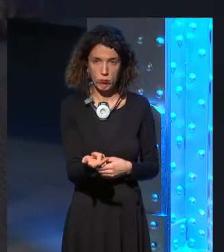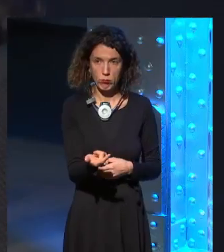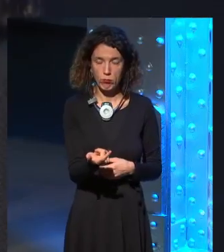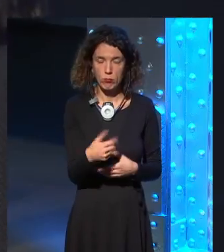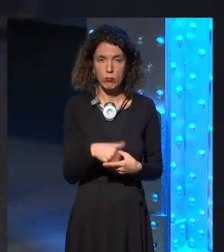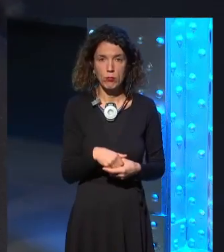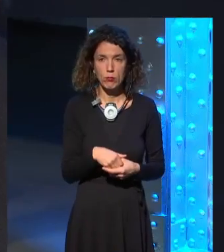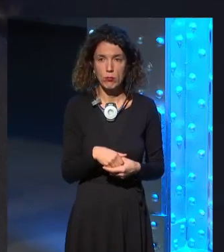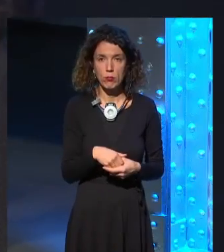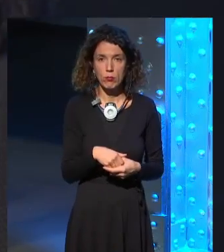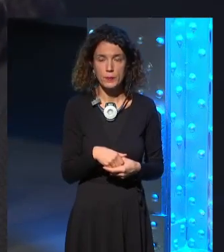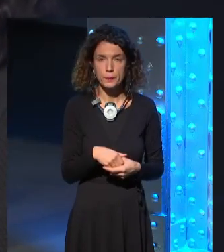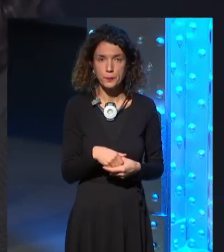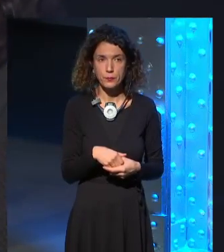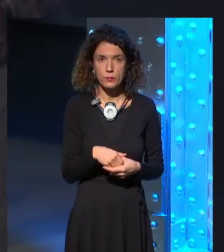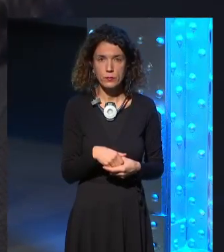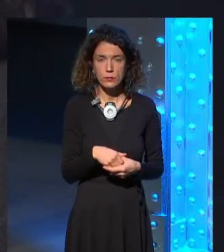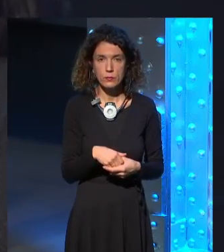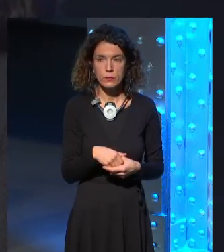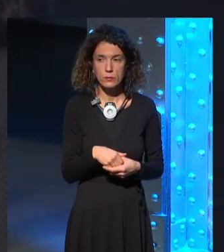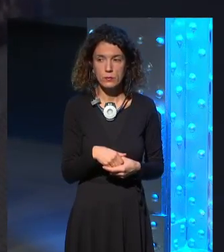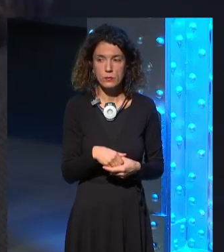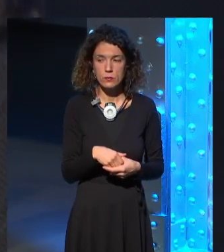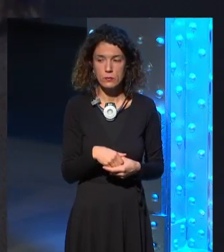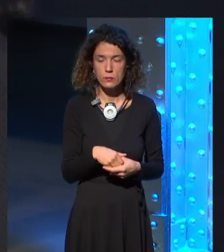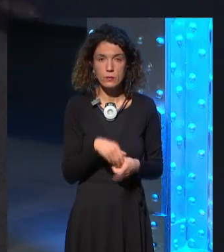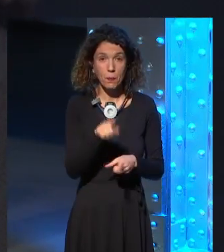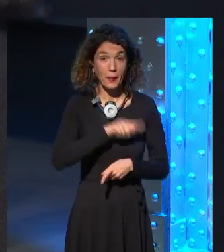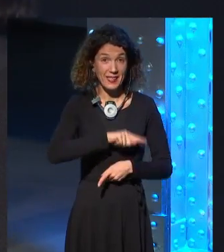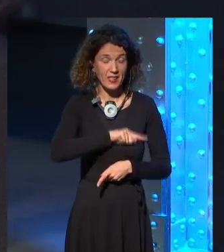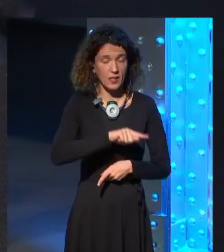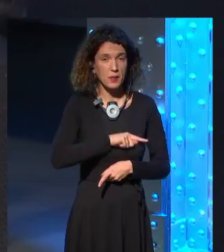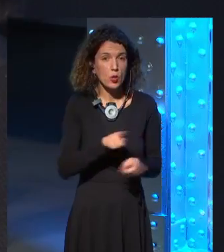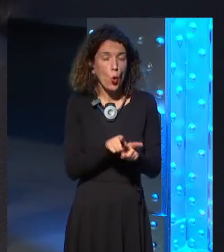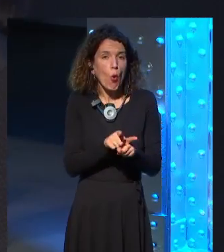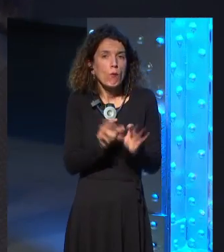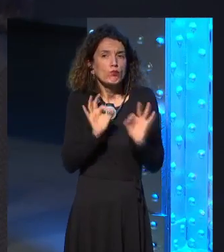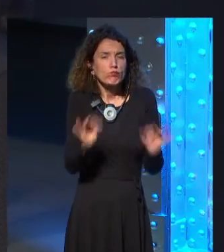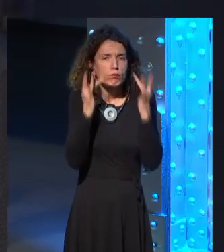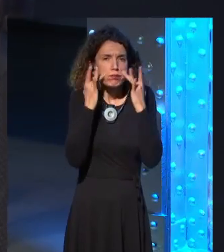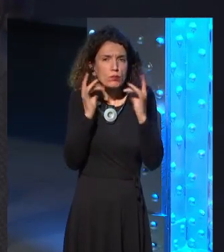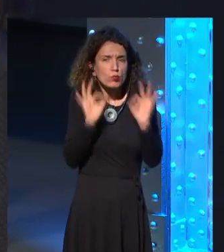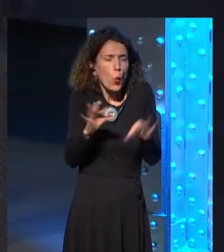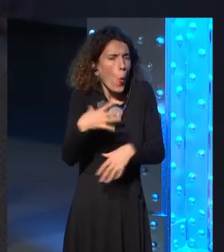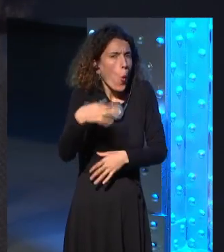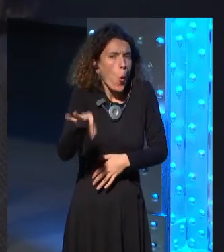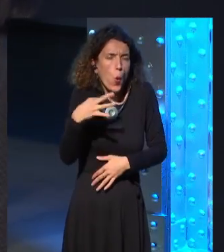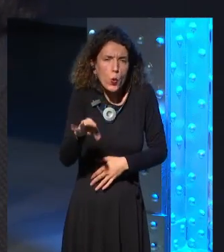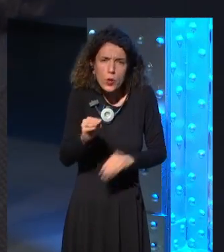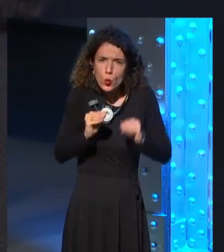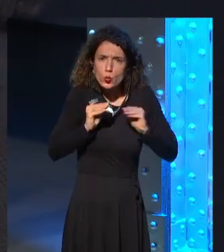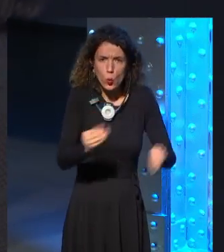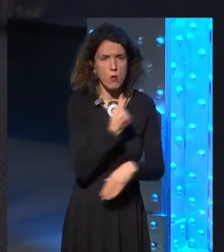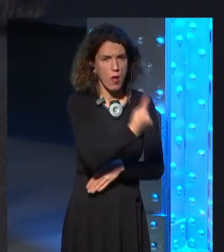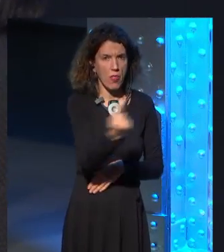multifaceted, unique, idiosyncratic type of feeling, we can't sort of capture that in our measurement systems. But we